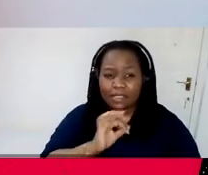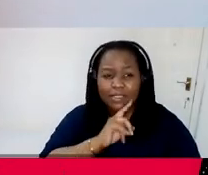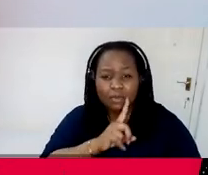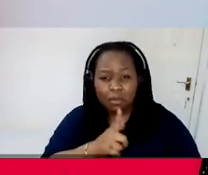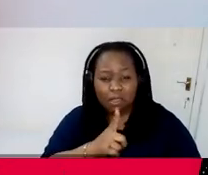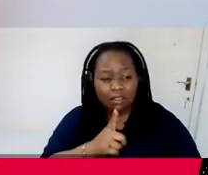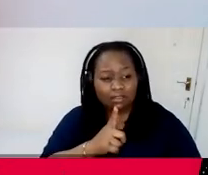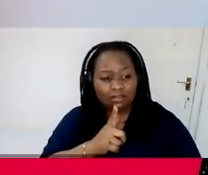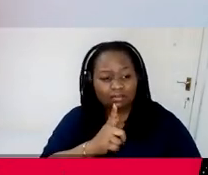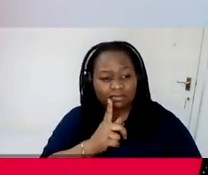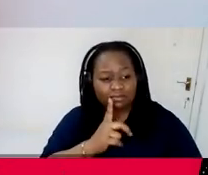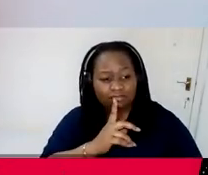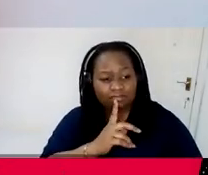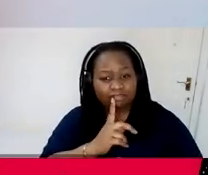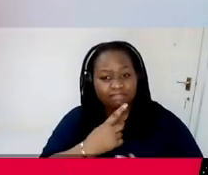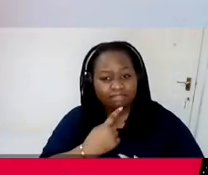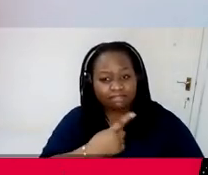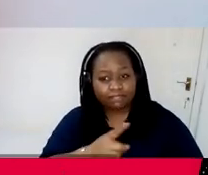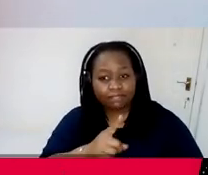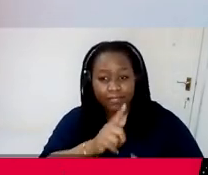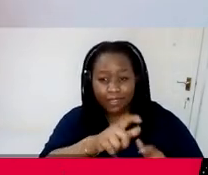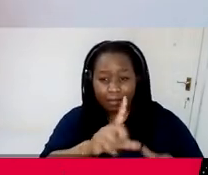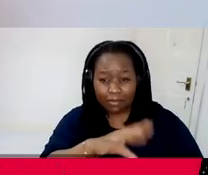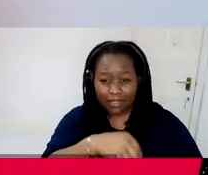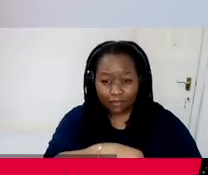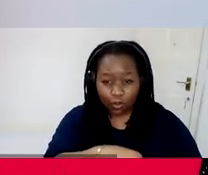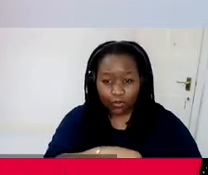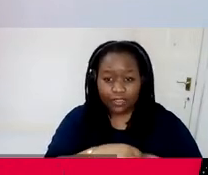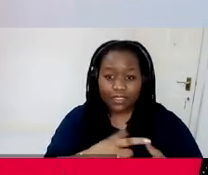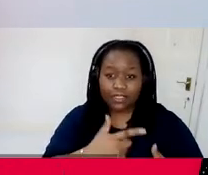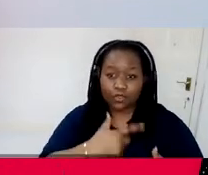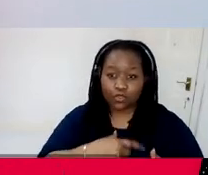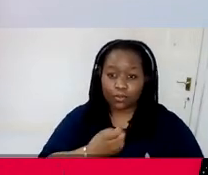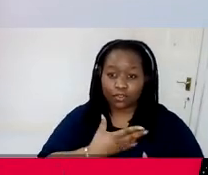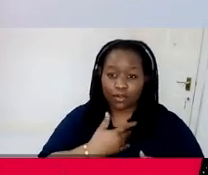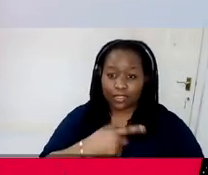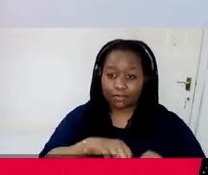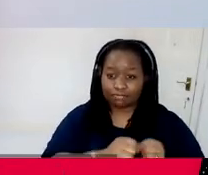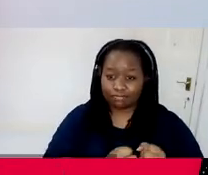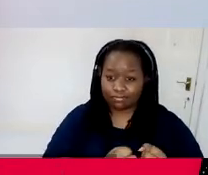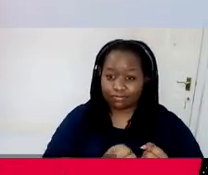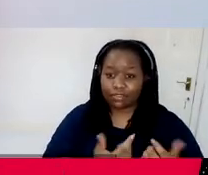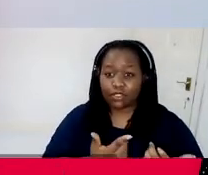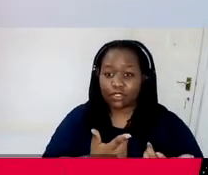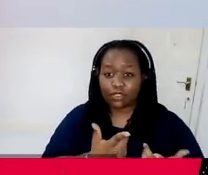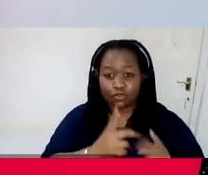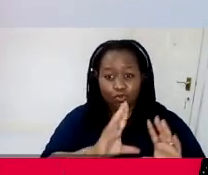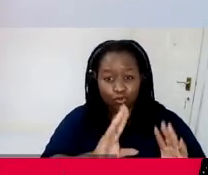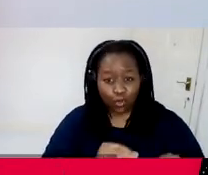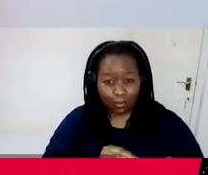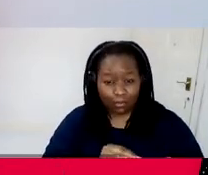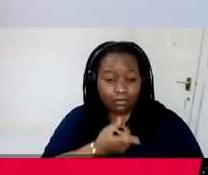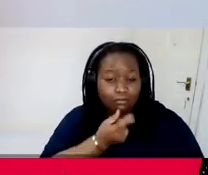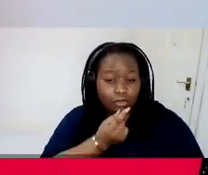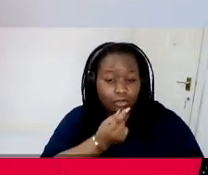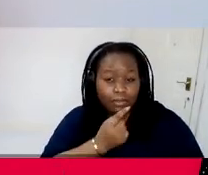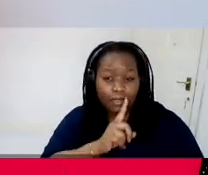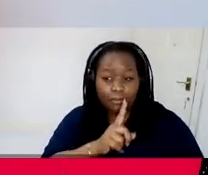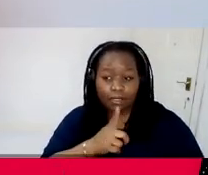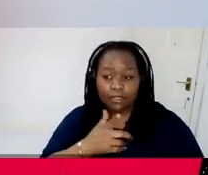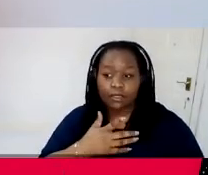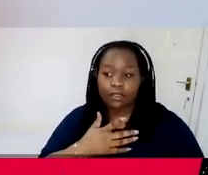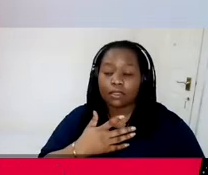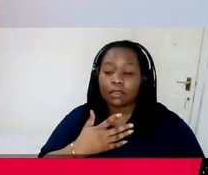mentioned the sanctions, I'm particularly talking about individuals who are involved or responsible for human rights